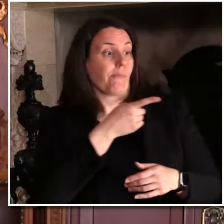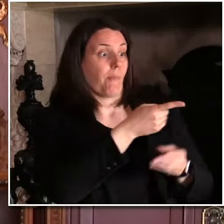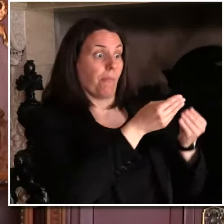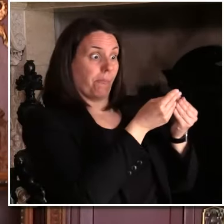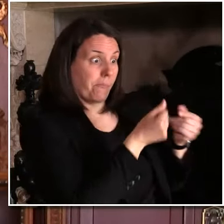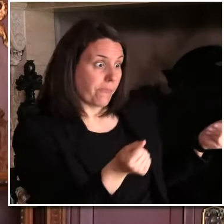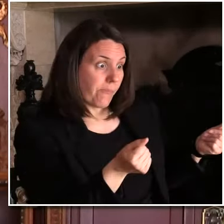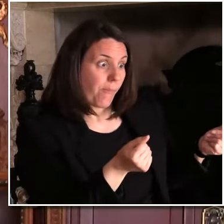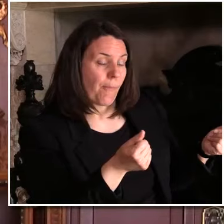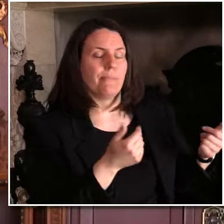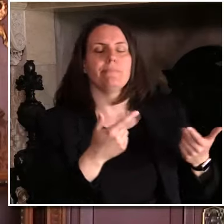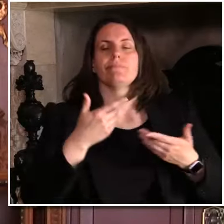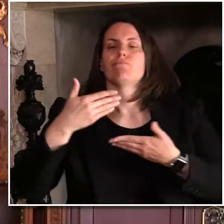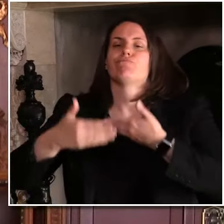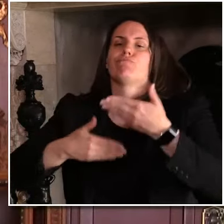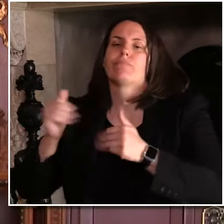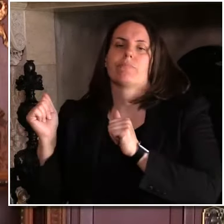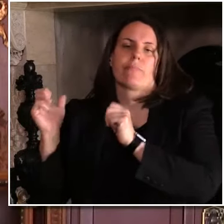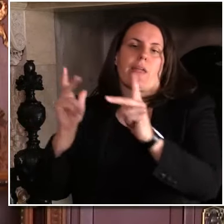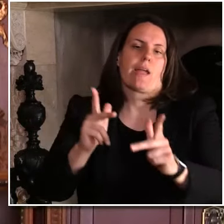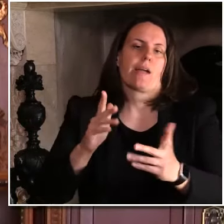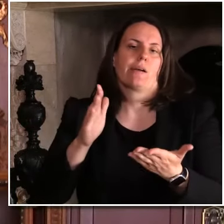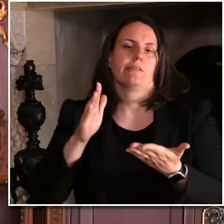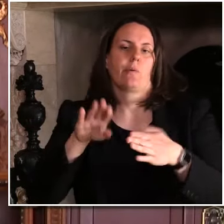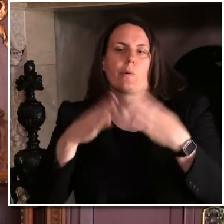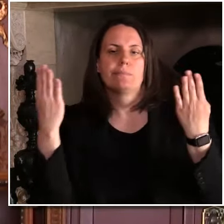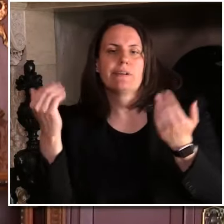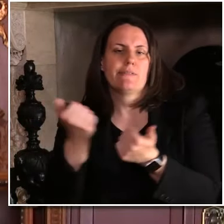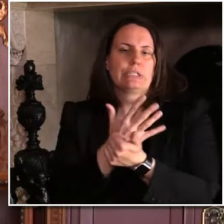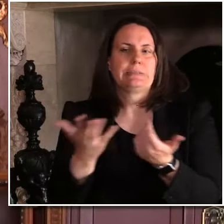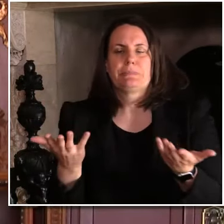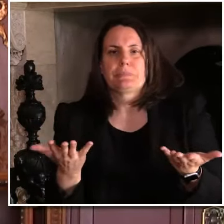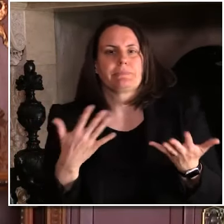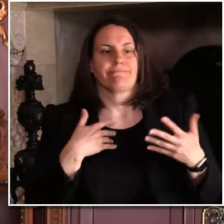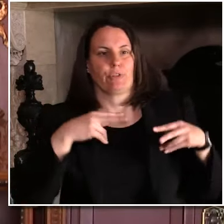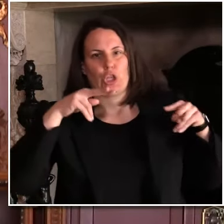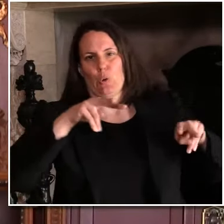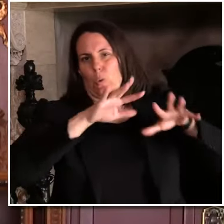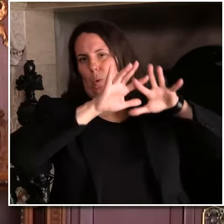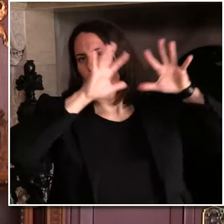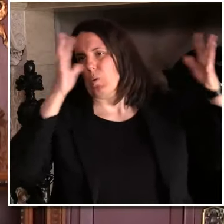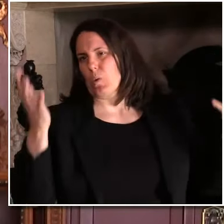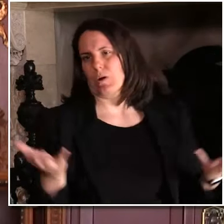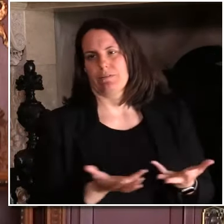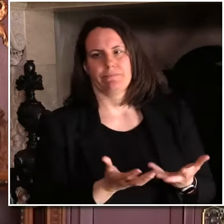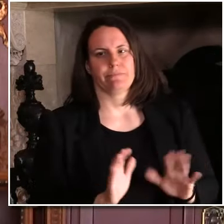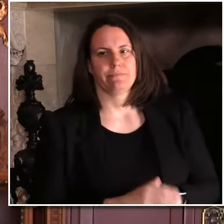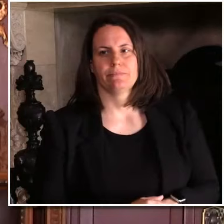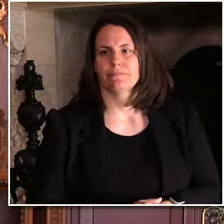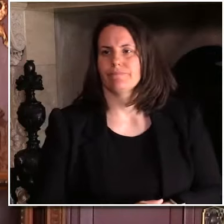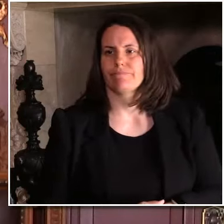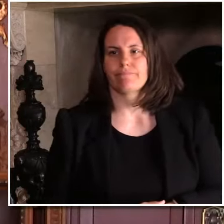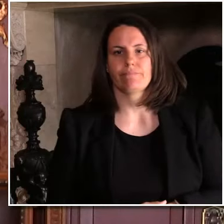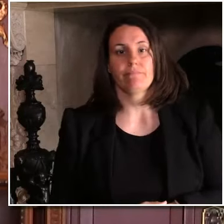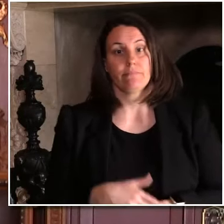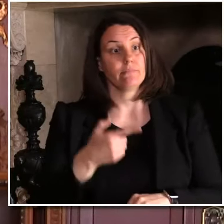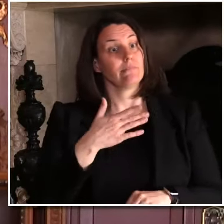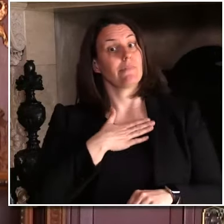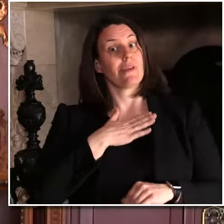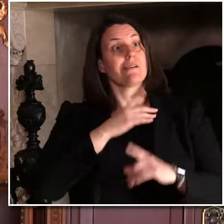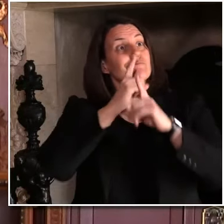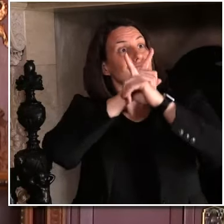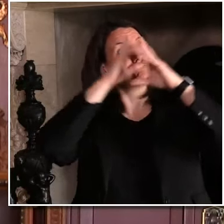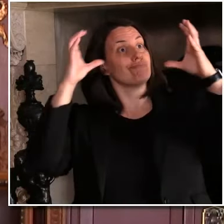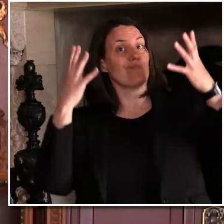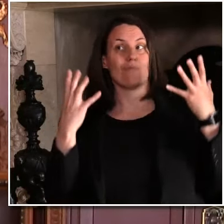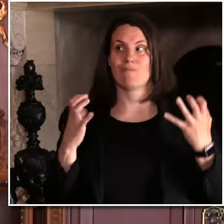have had contact with, and that's a scenario that's doable. So that's why we're doing exactly what